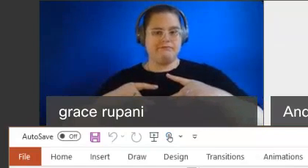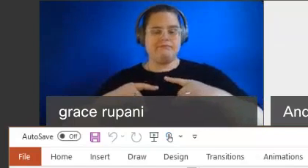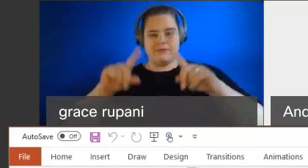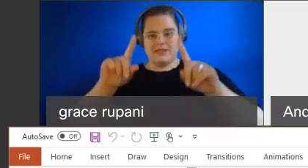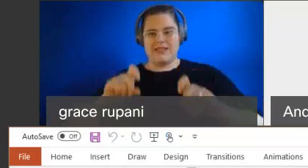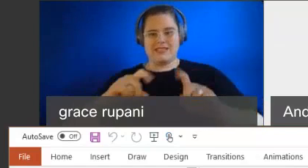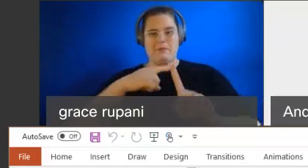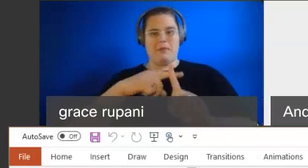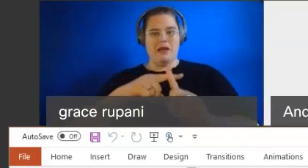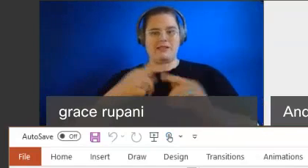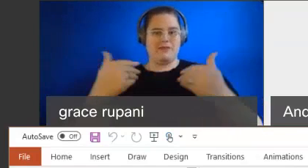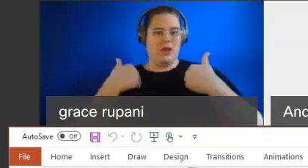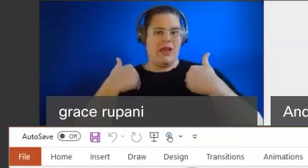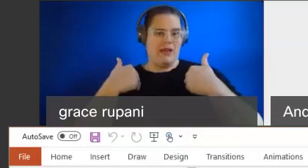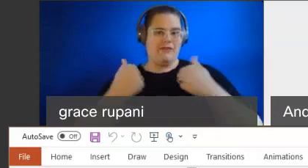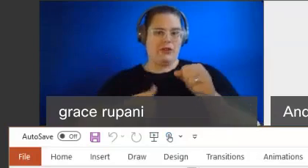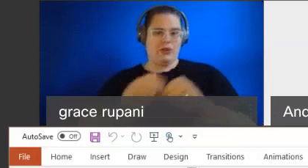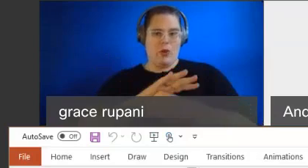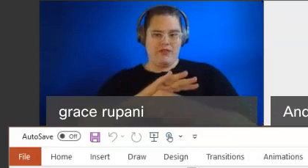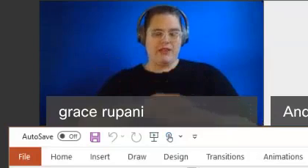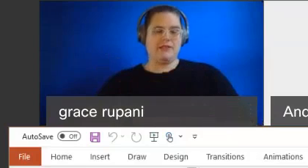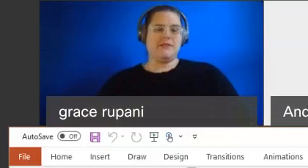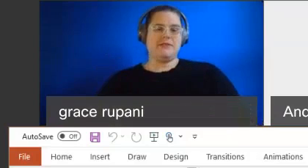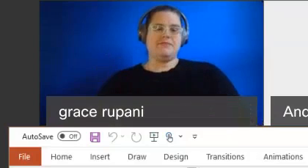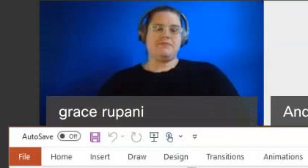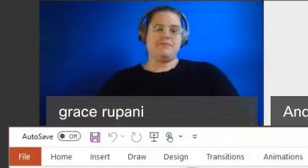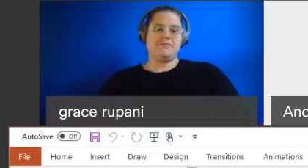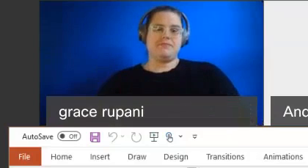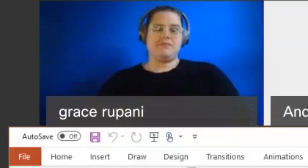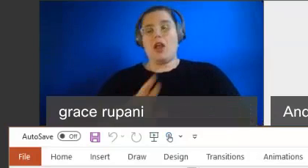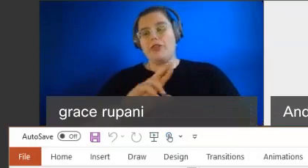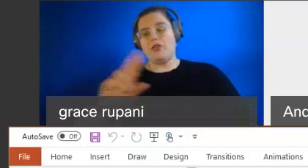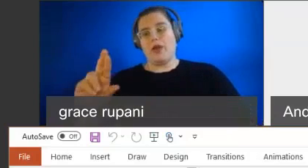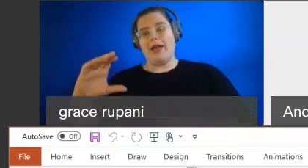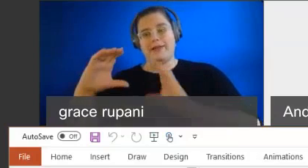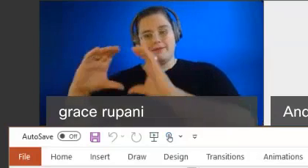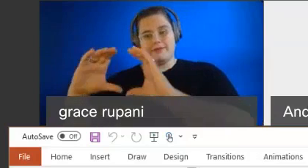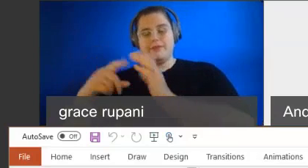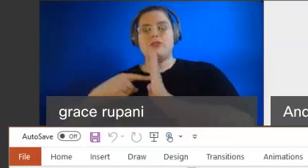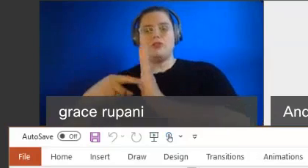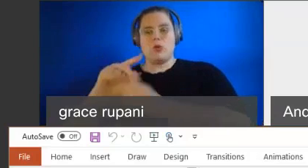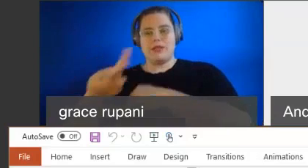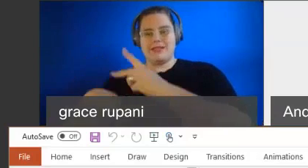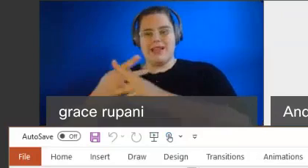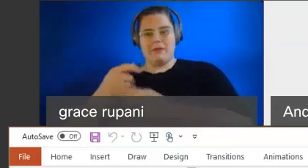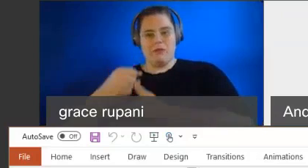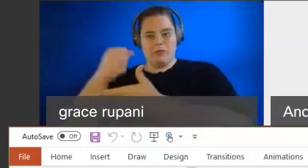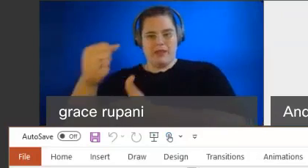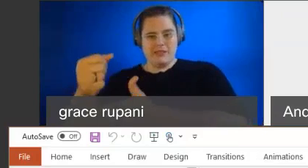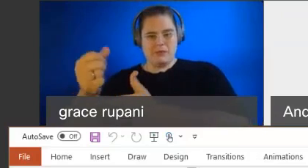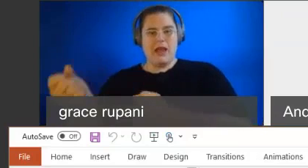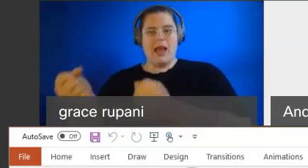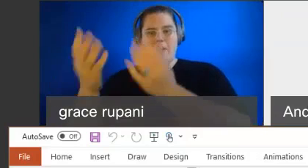chart on the right shows total COVID infections by placement type, and the chart on the left is the total number